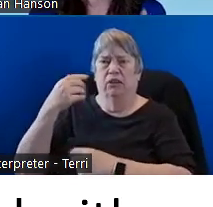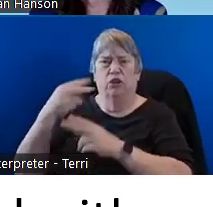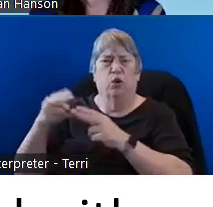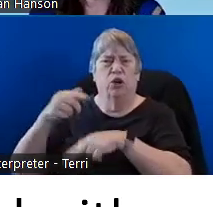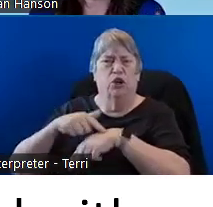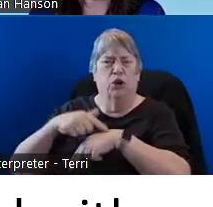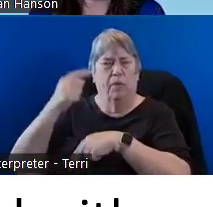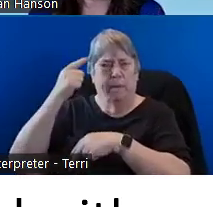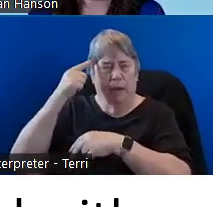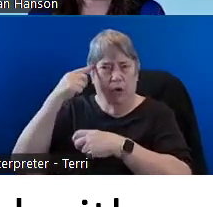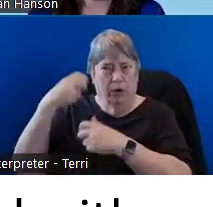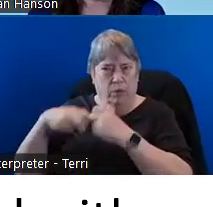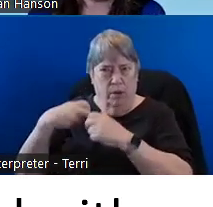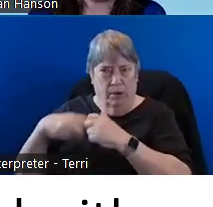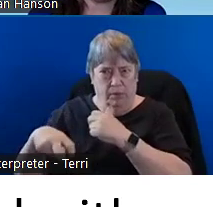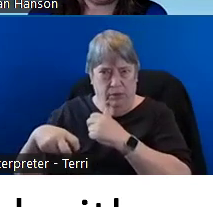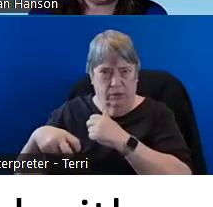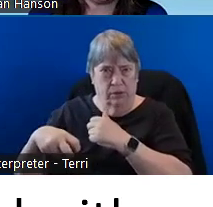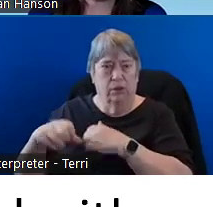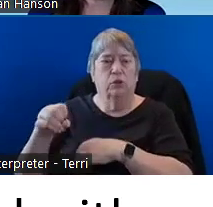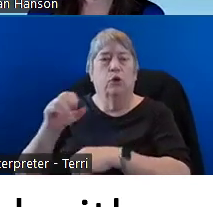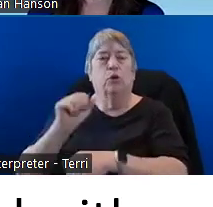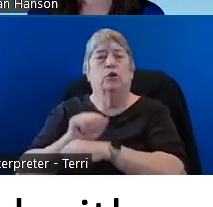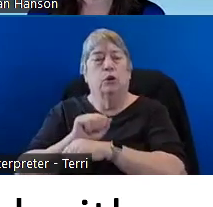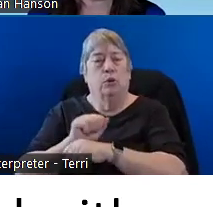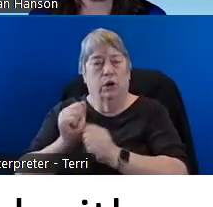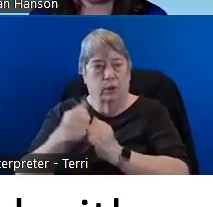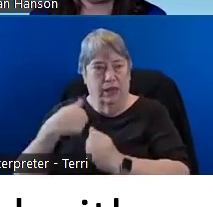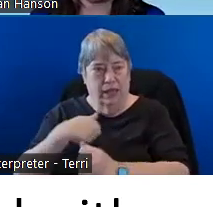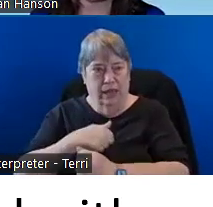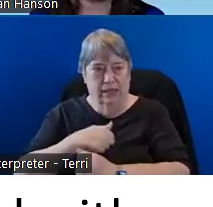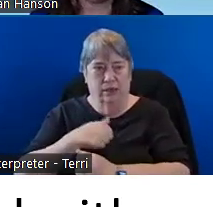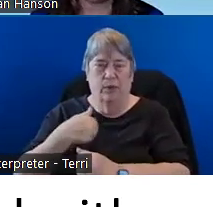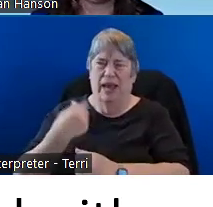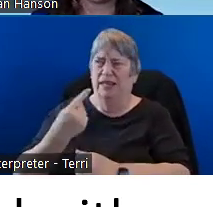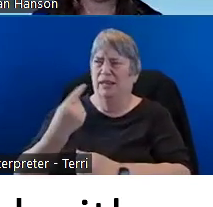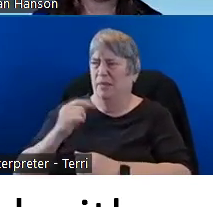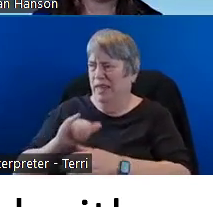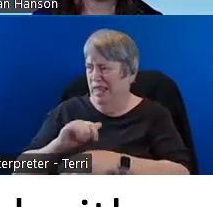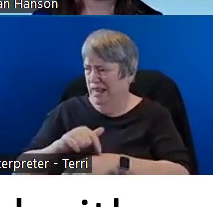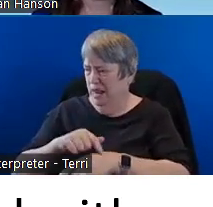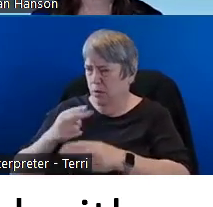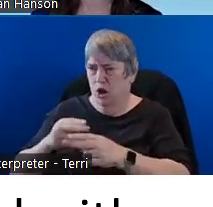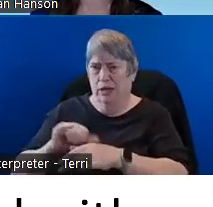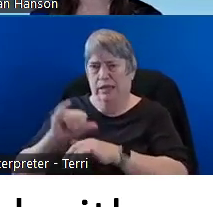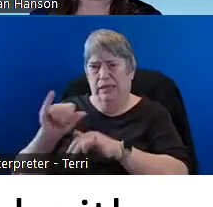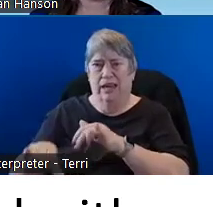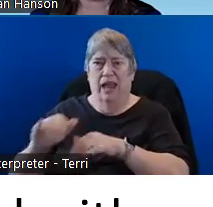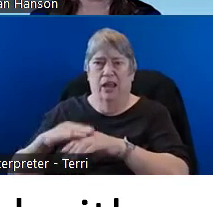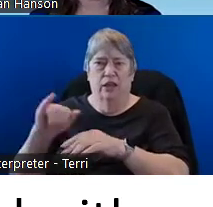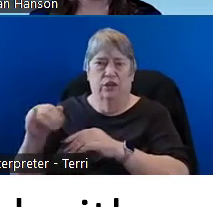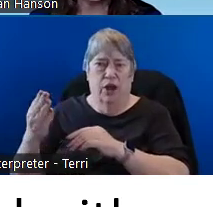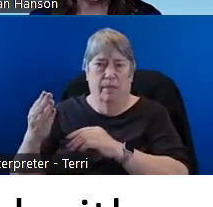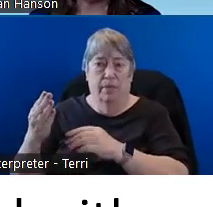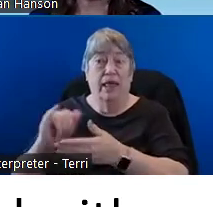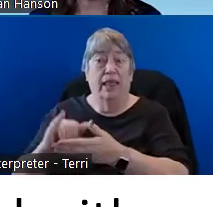get settled into work in a more intensive supports. We have something called staying on the job at the time. And so staying on the job assisted her